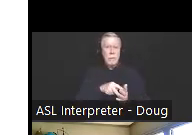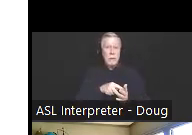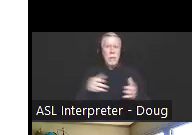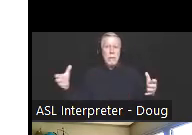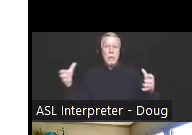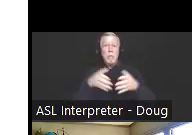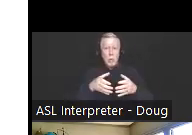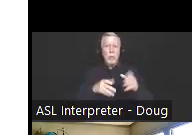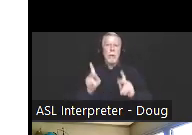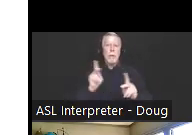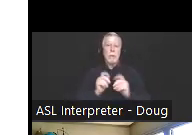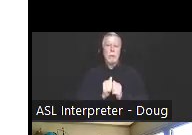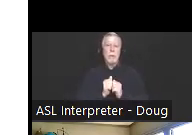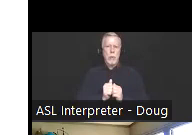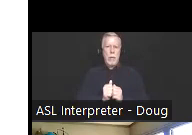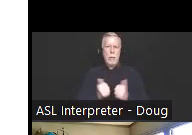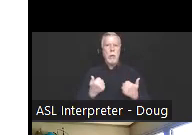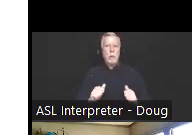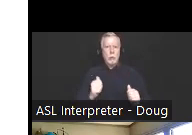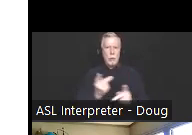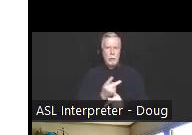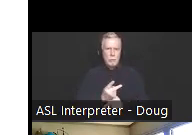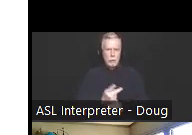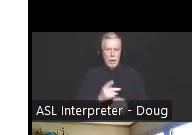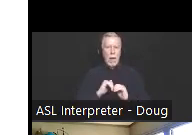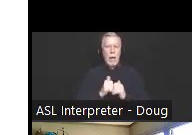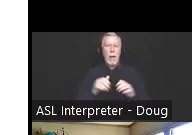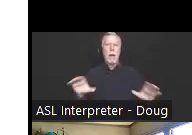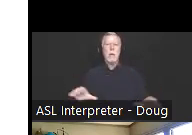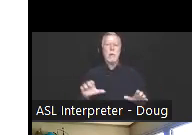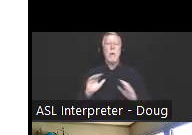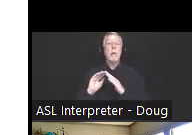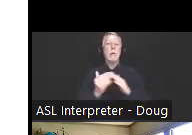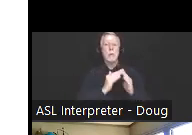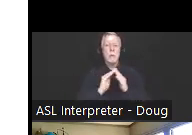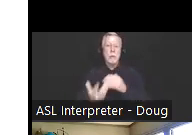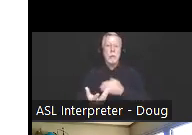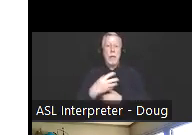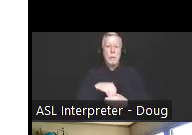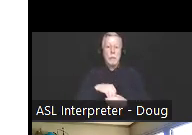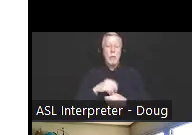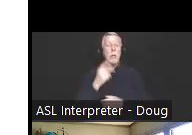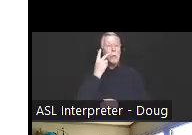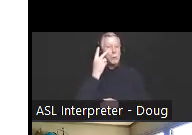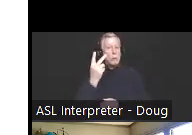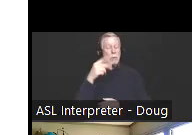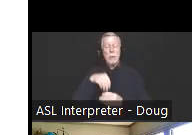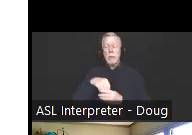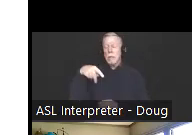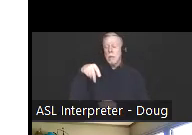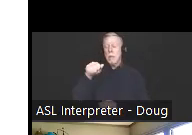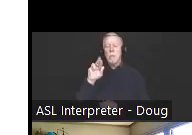together to try to figure out how to do community engagement. So you'll see in Paul's toolkit, and you'll see